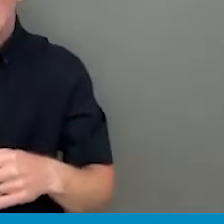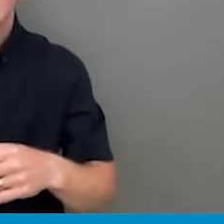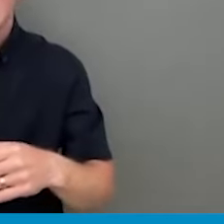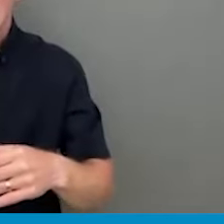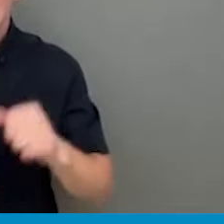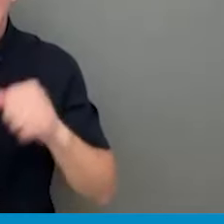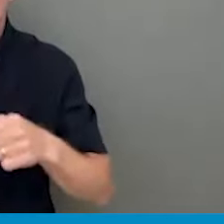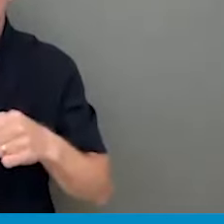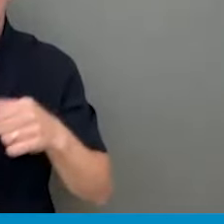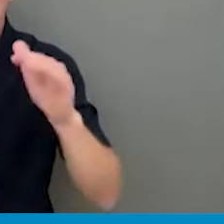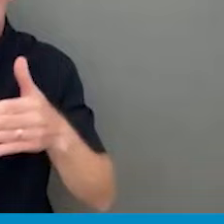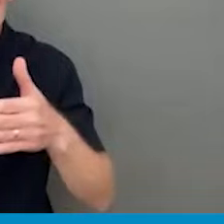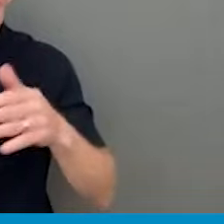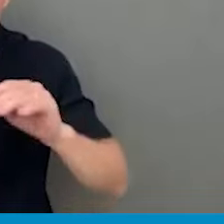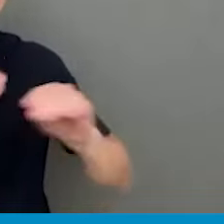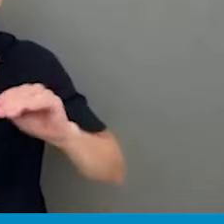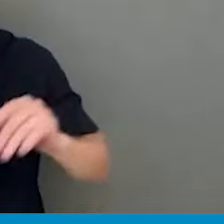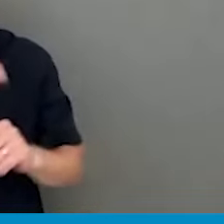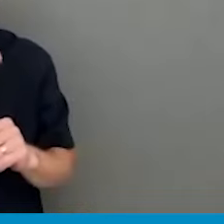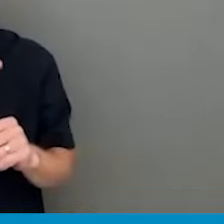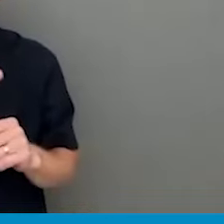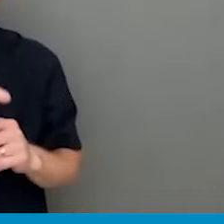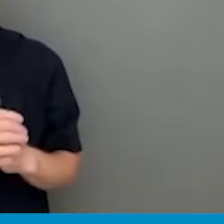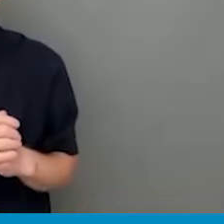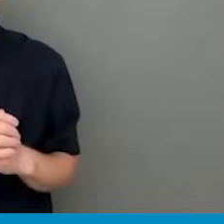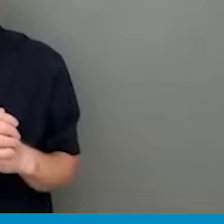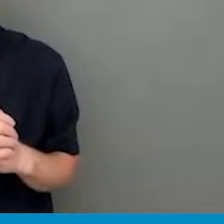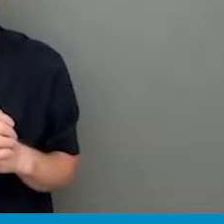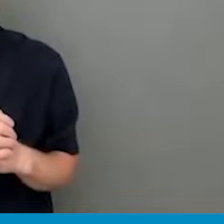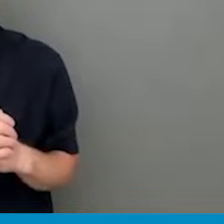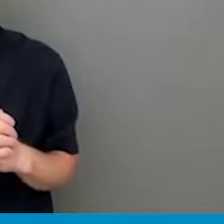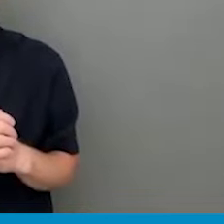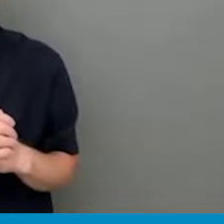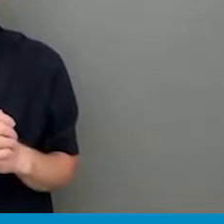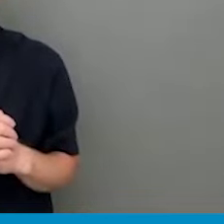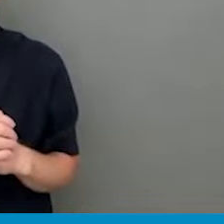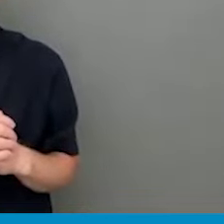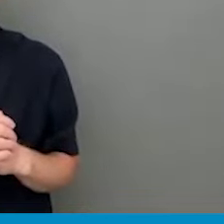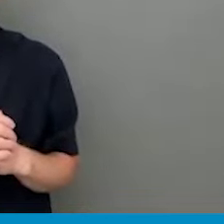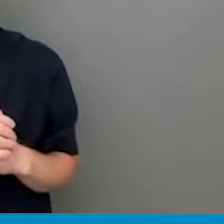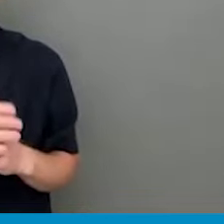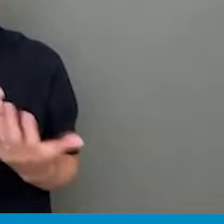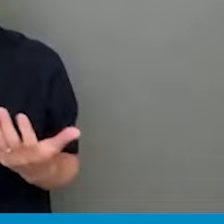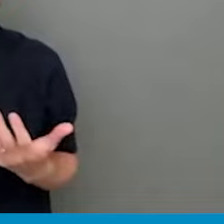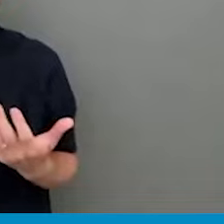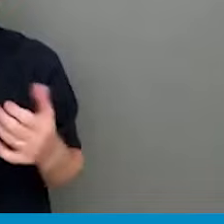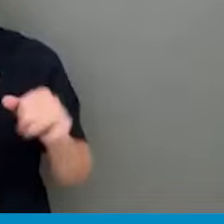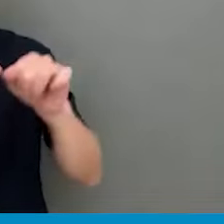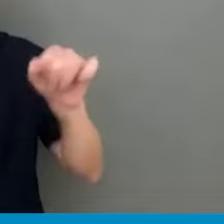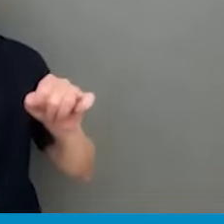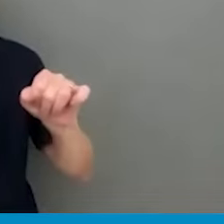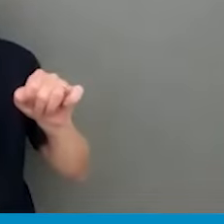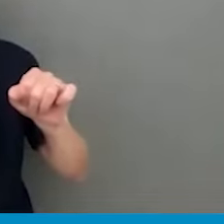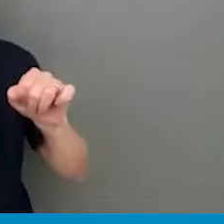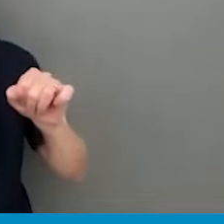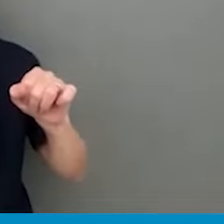public financial management system that needs to kick in terms of being disability inclusive. We can talk also about procurement mechanism that